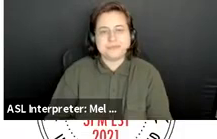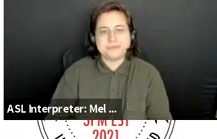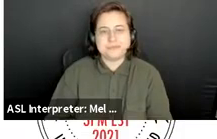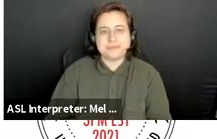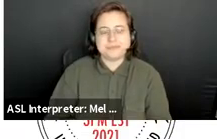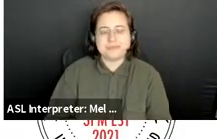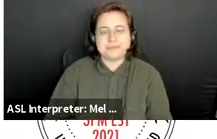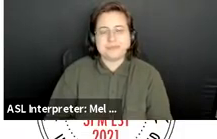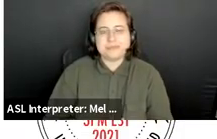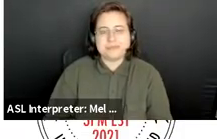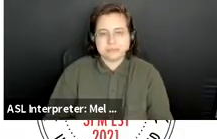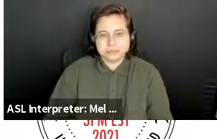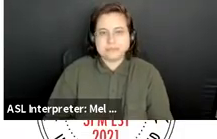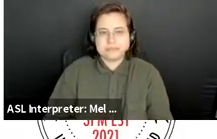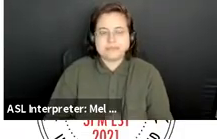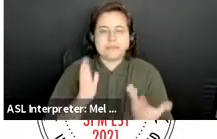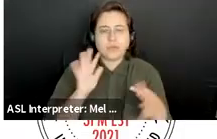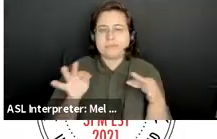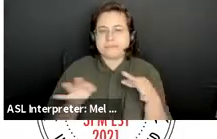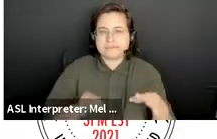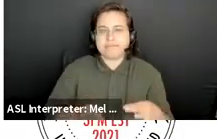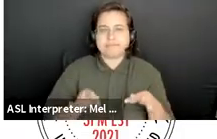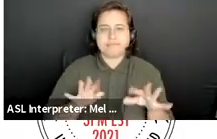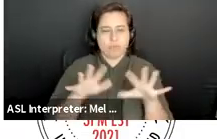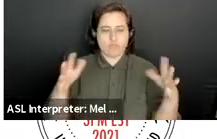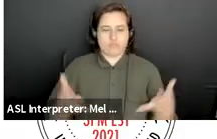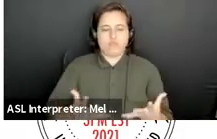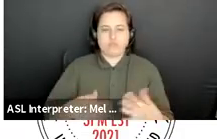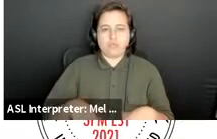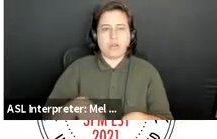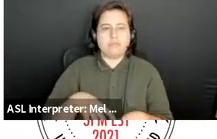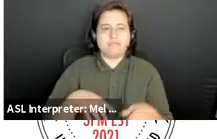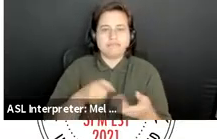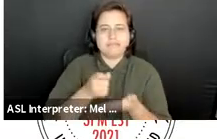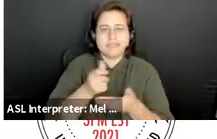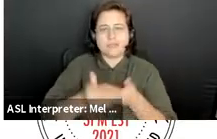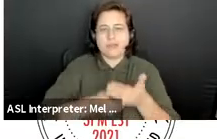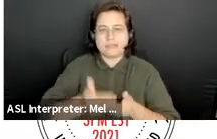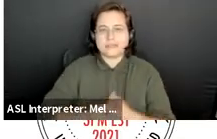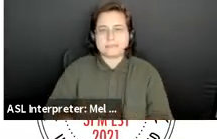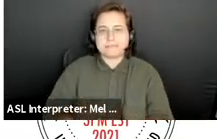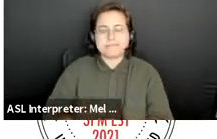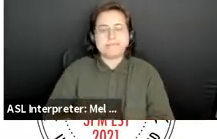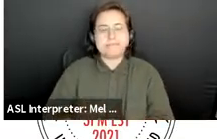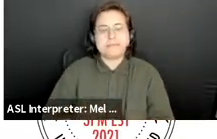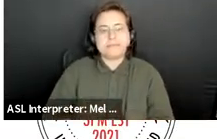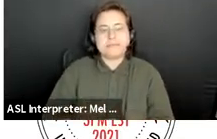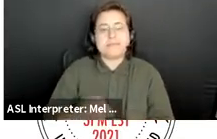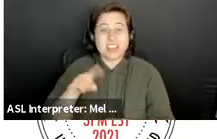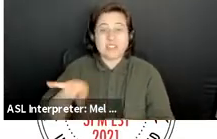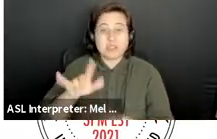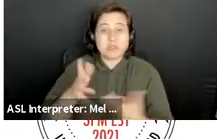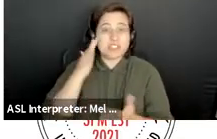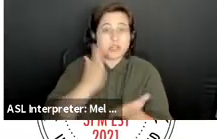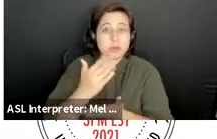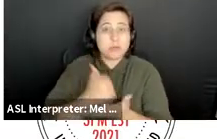going through the overview of the artist visa process. For those of you who have a lot of familiarity, just please bear